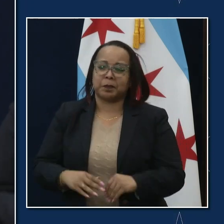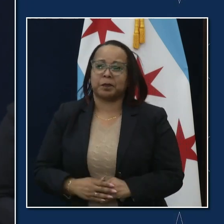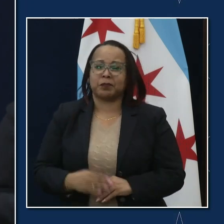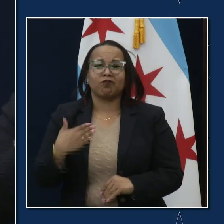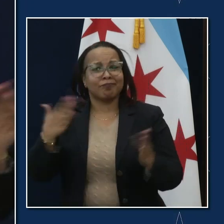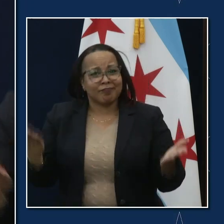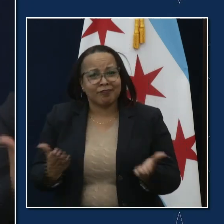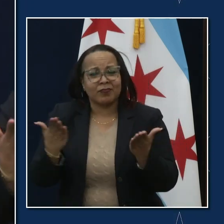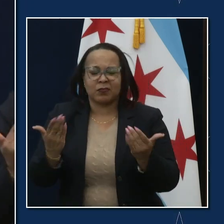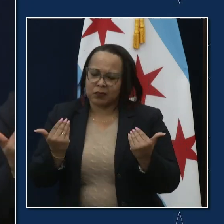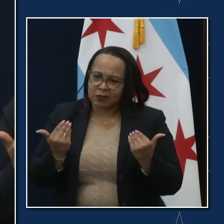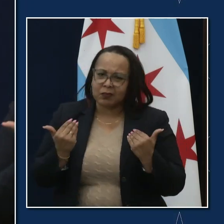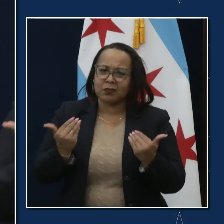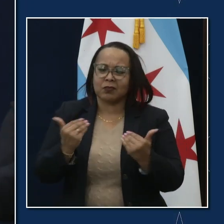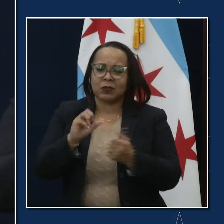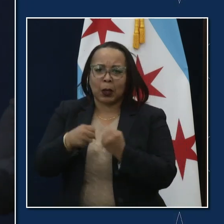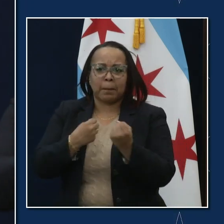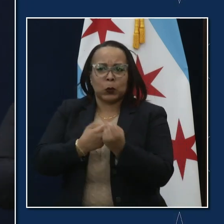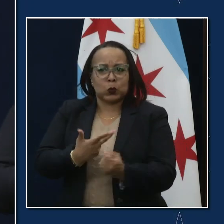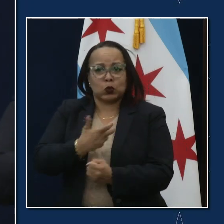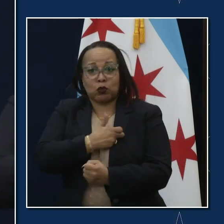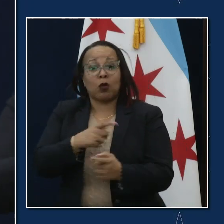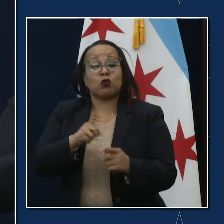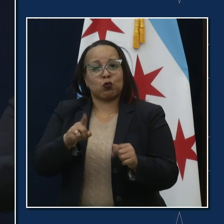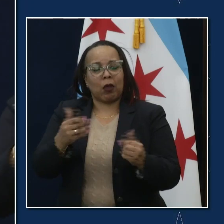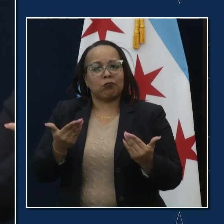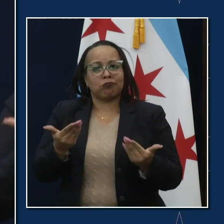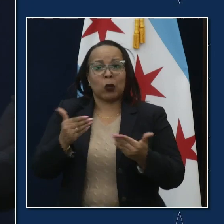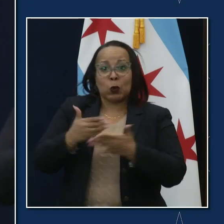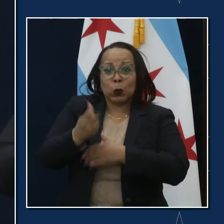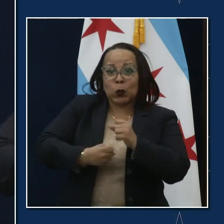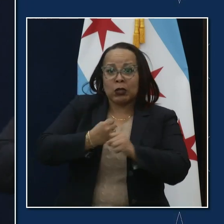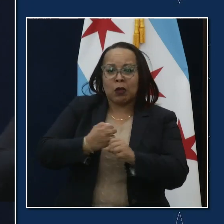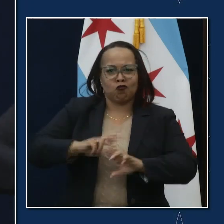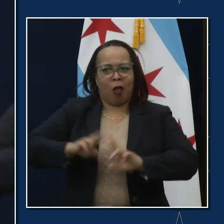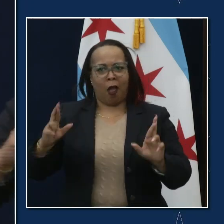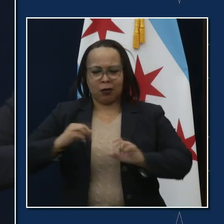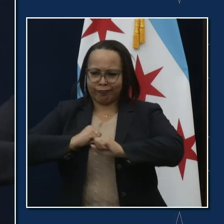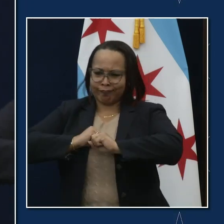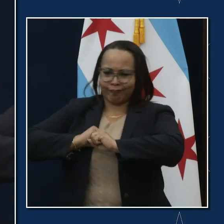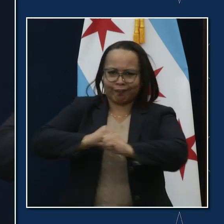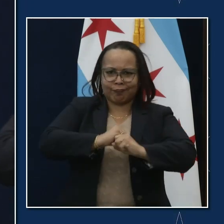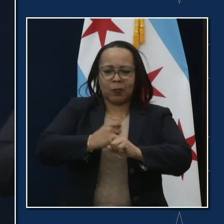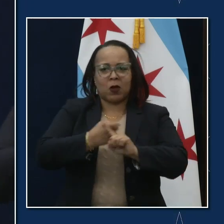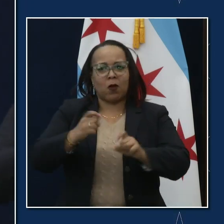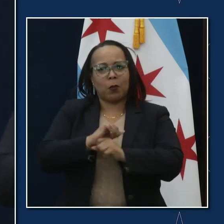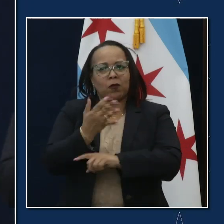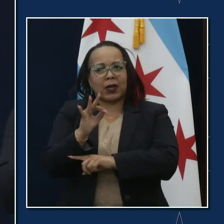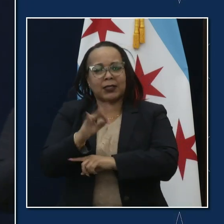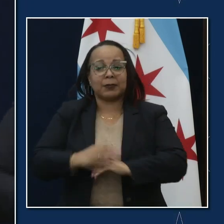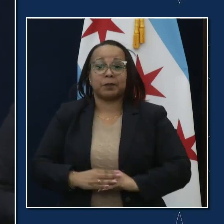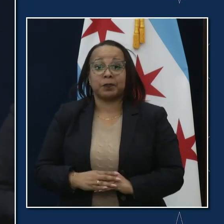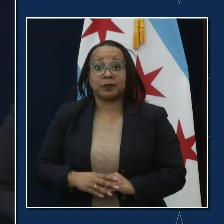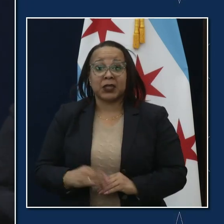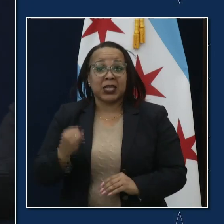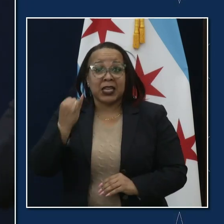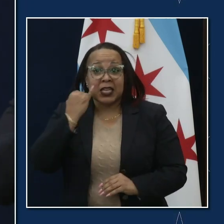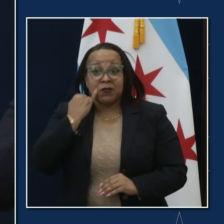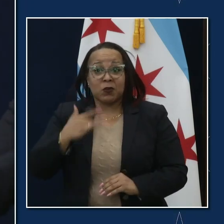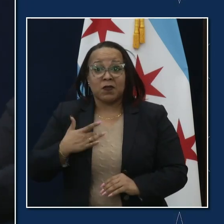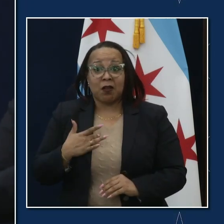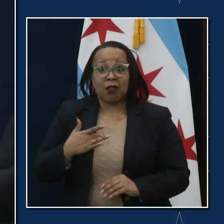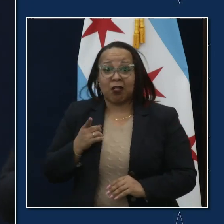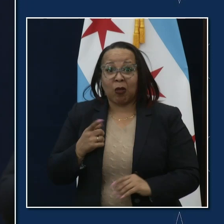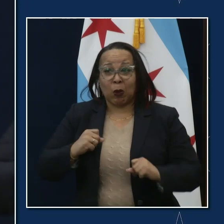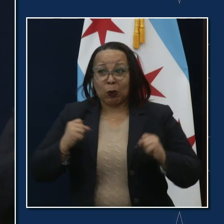urge you to get that updated booster, and that way you can enter the new year fully protected against COVID-19. And if you don't want to brave the